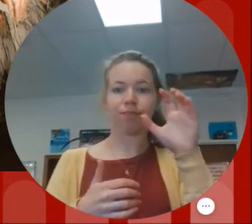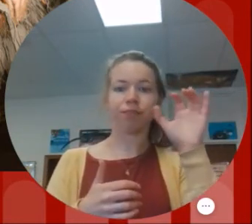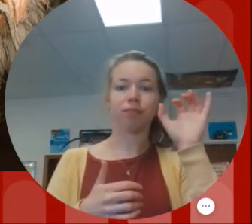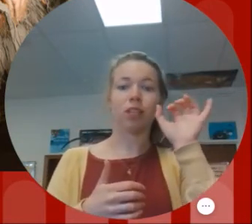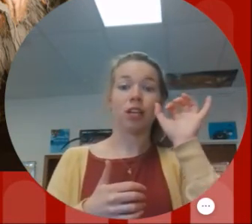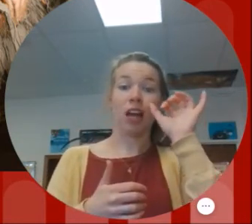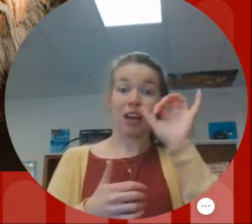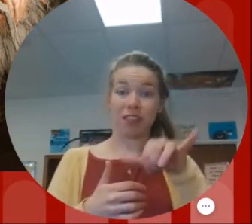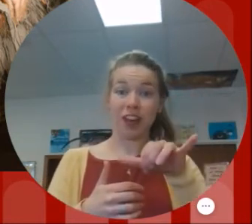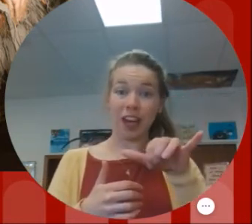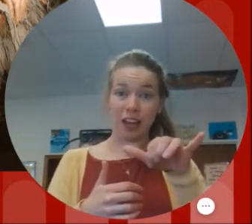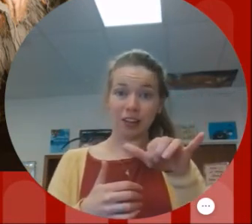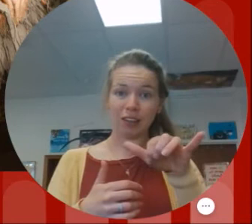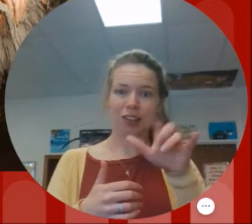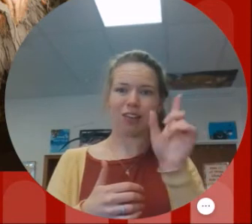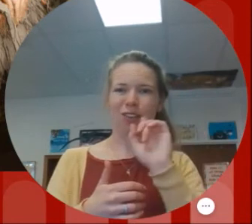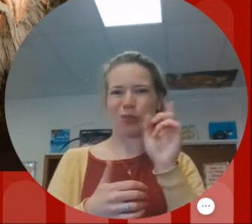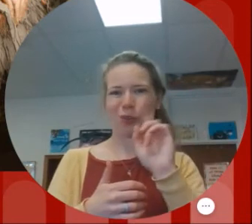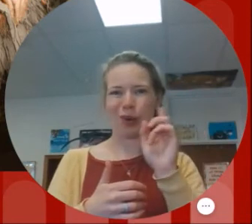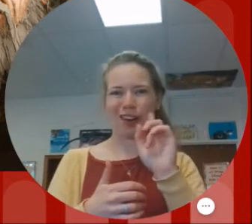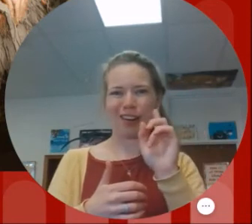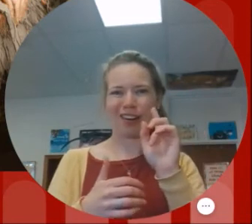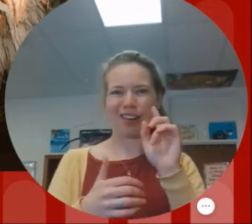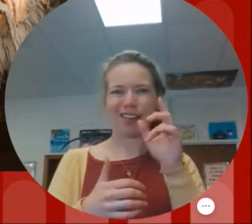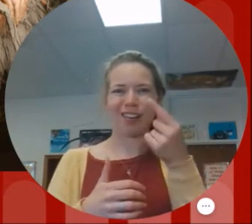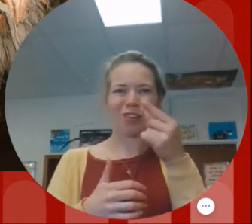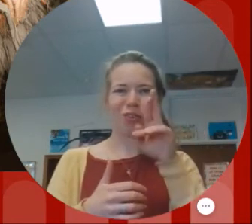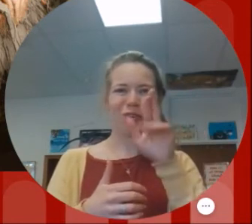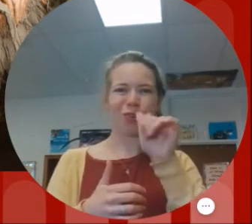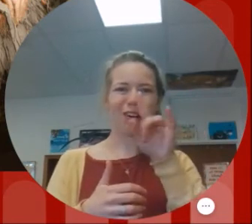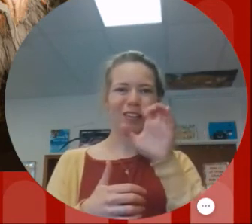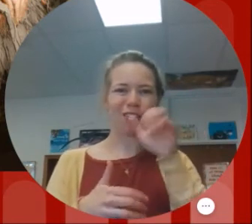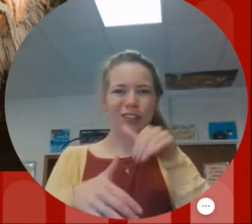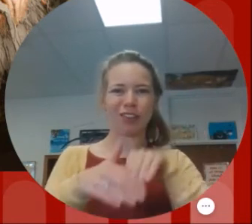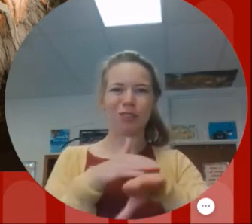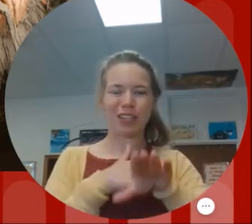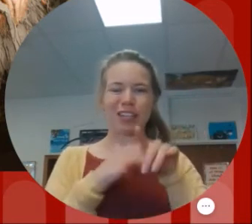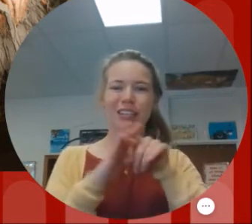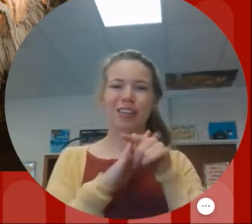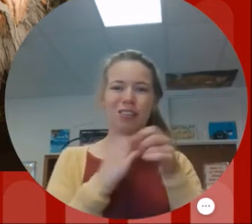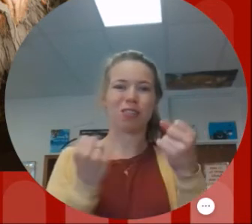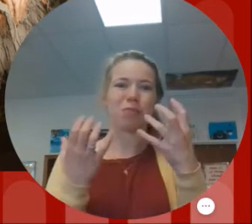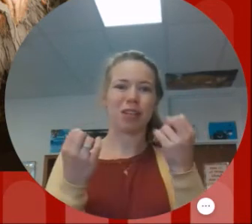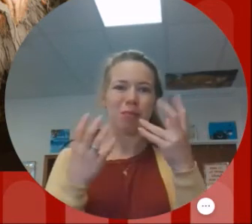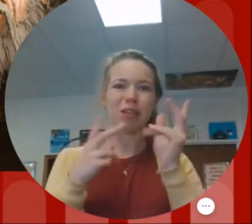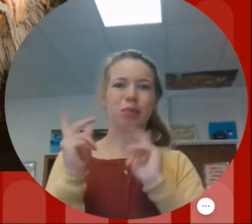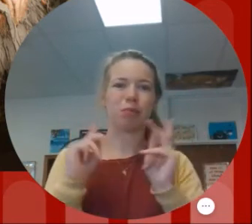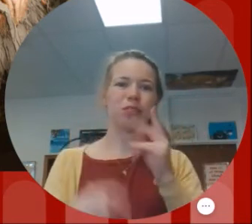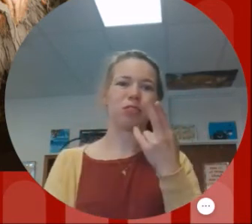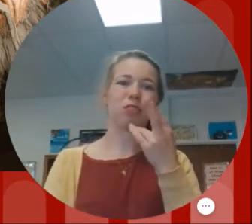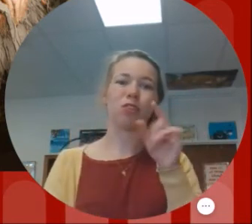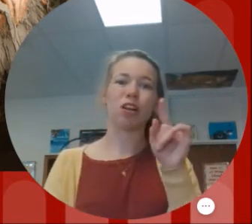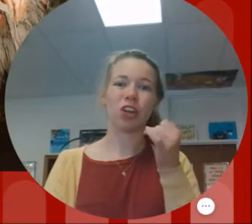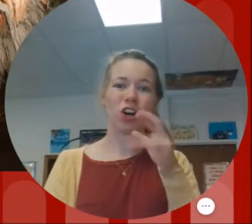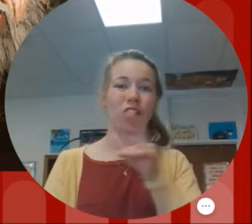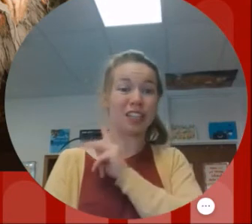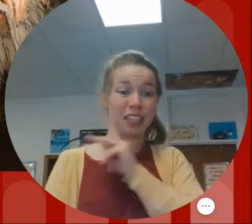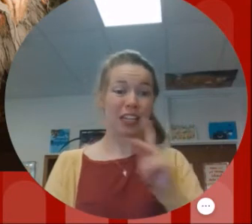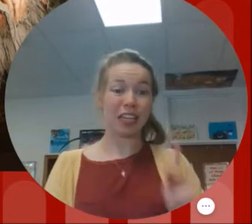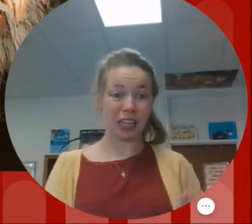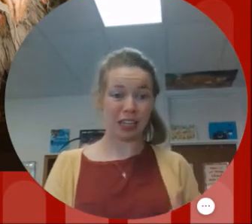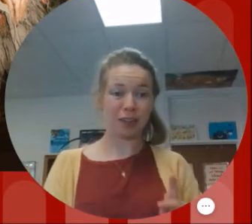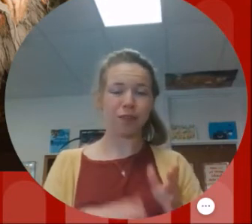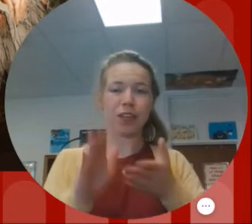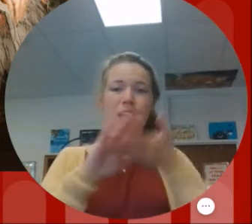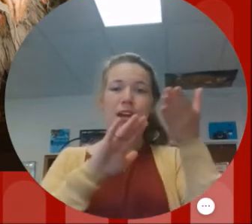center. And that is where Grendel goes in and kills many, many people. So Hrothgar is